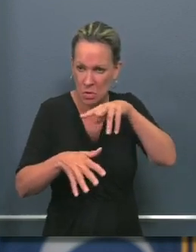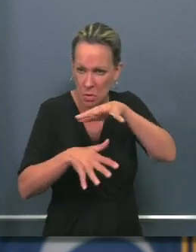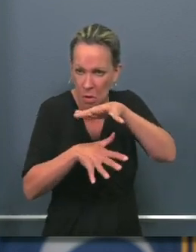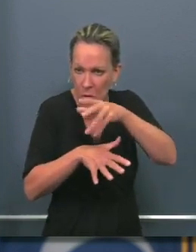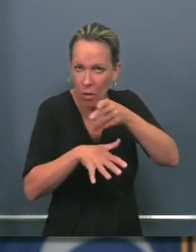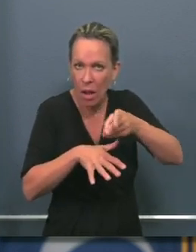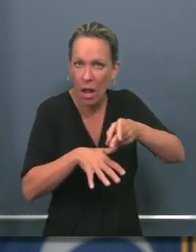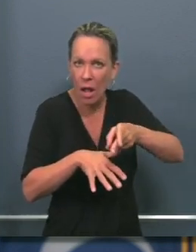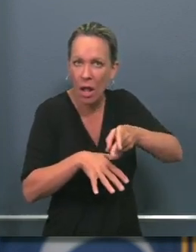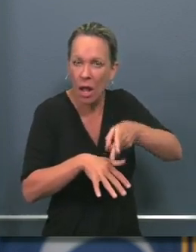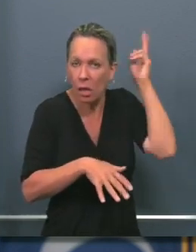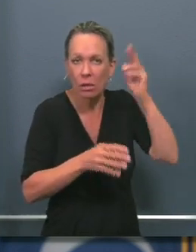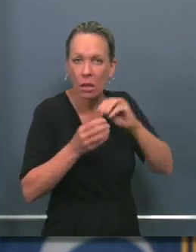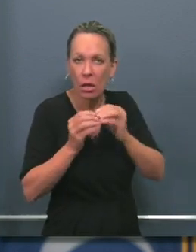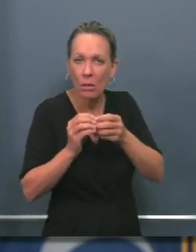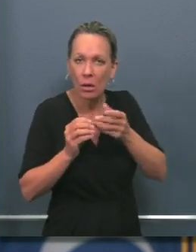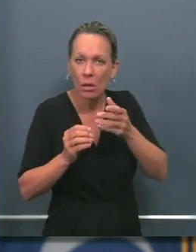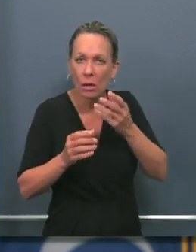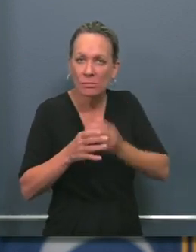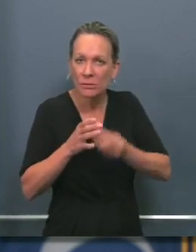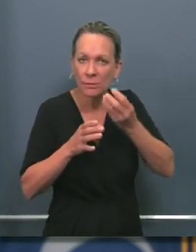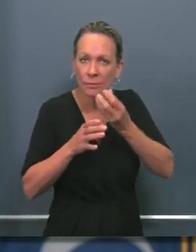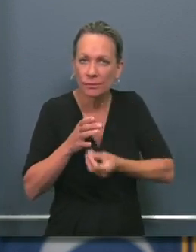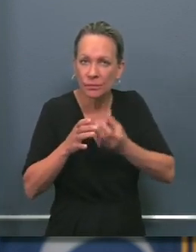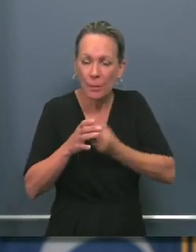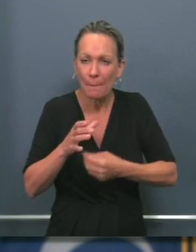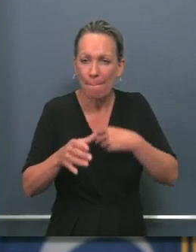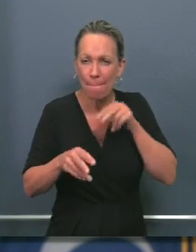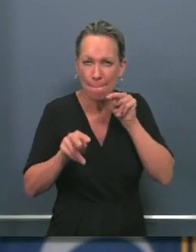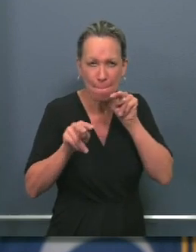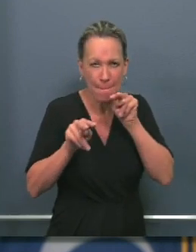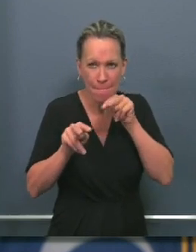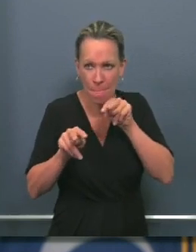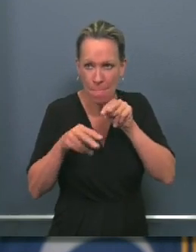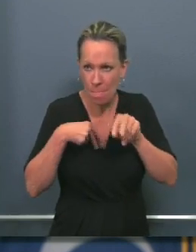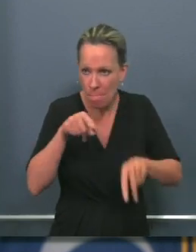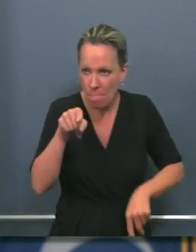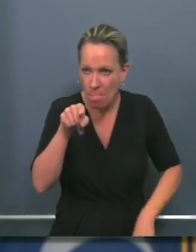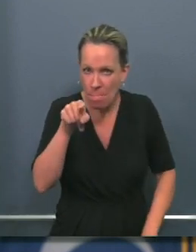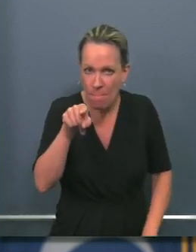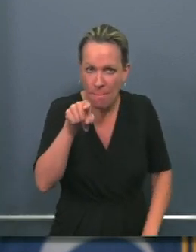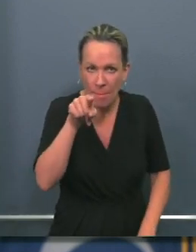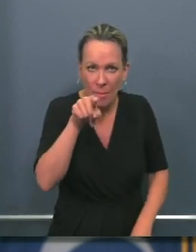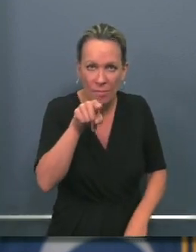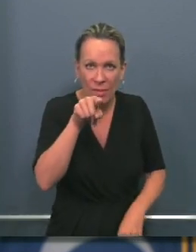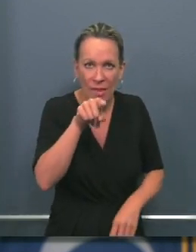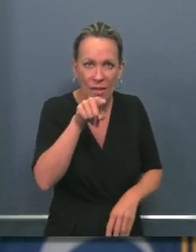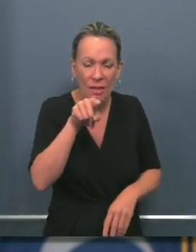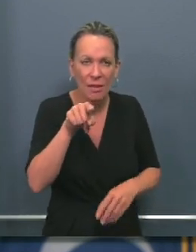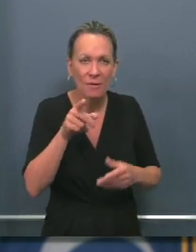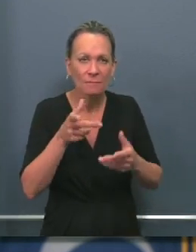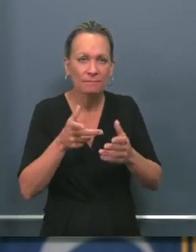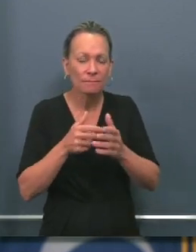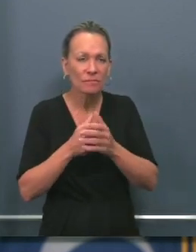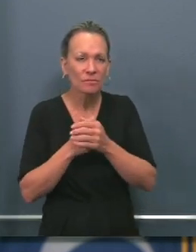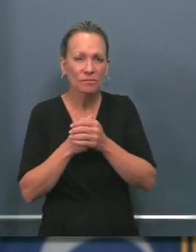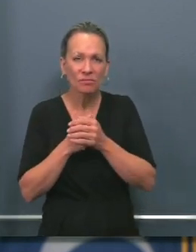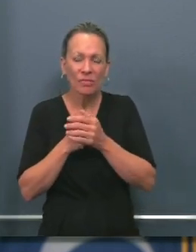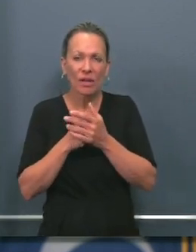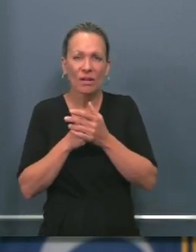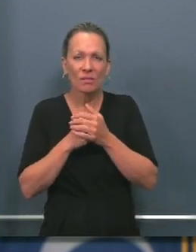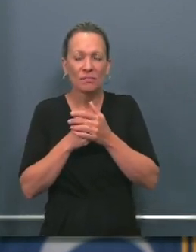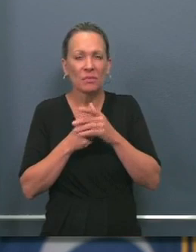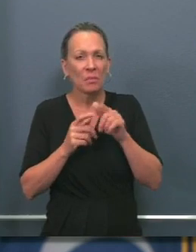seeing roughly, and the numbers changed in the last few days, roughly 55, 56% of the deaths in the state come out of that